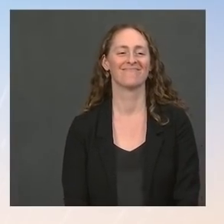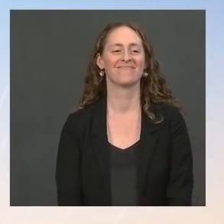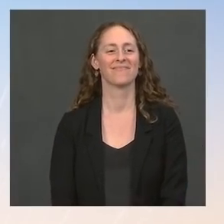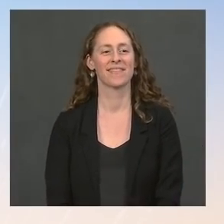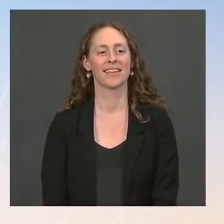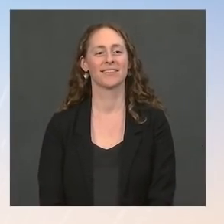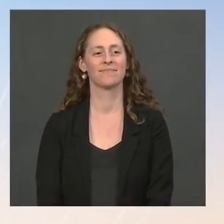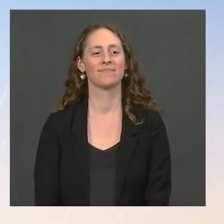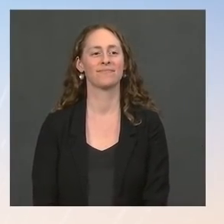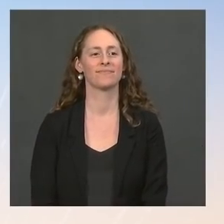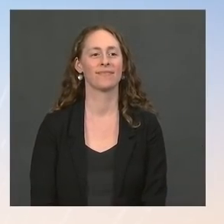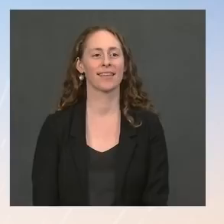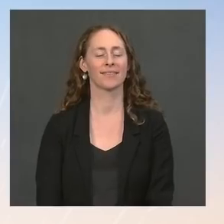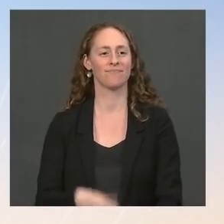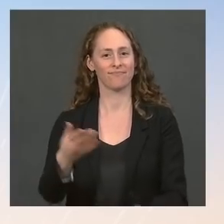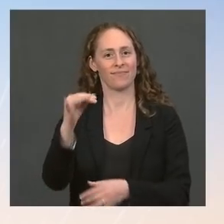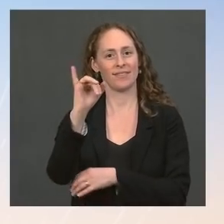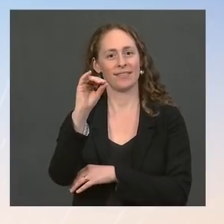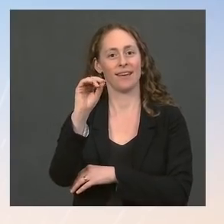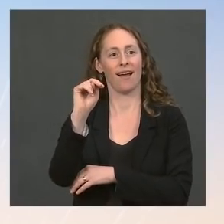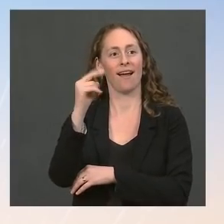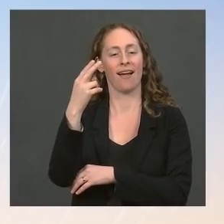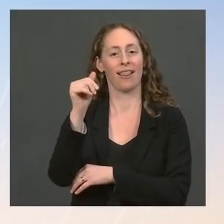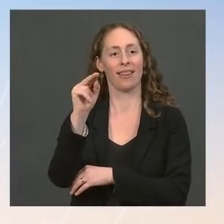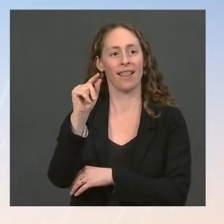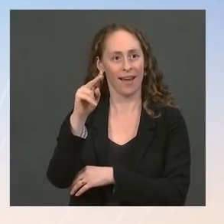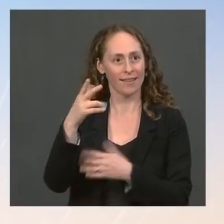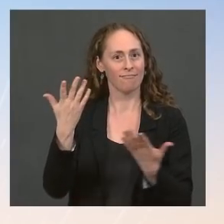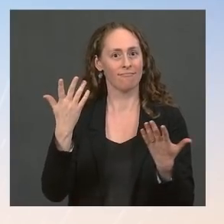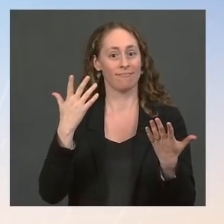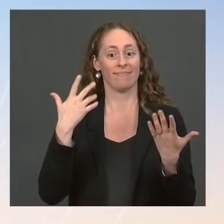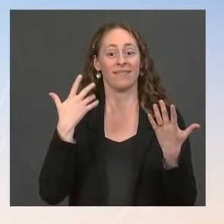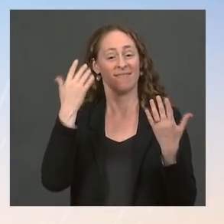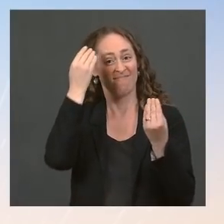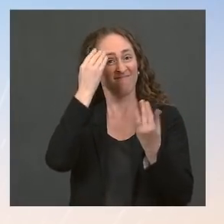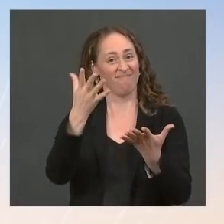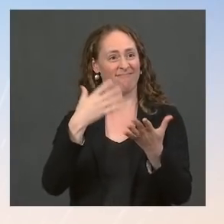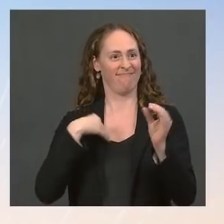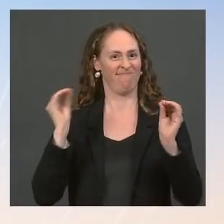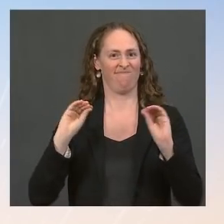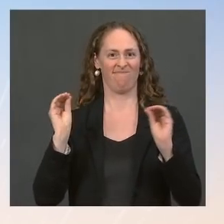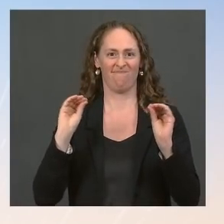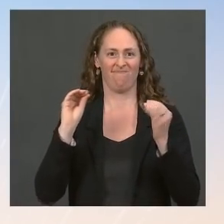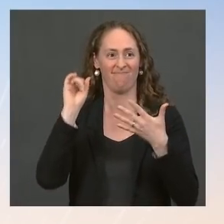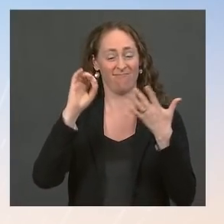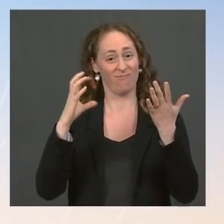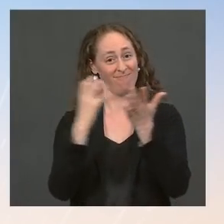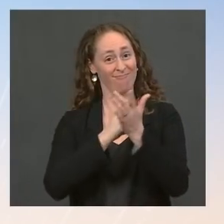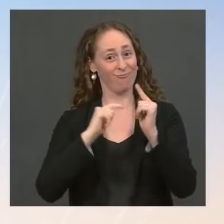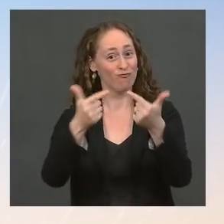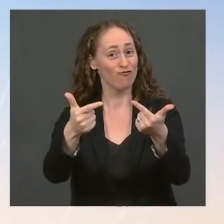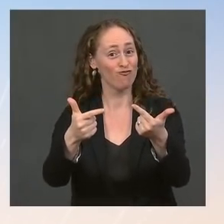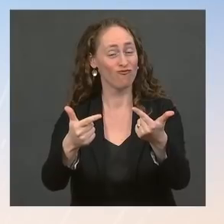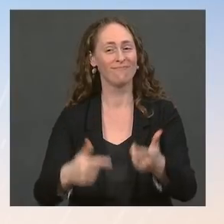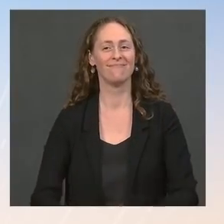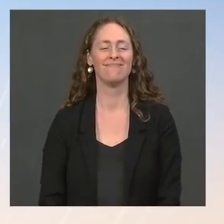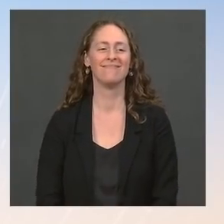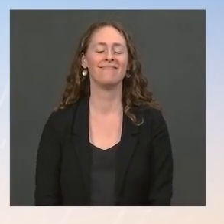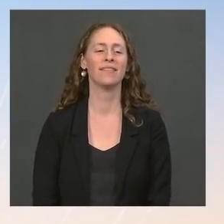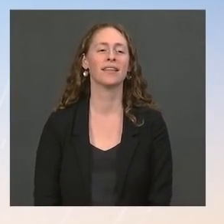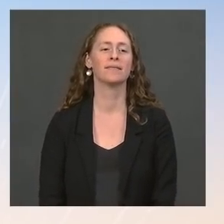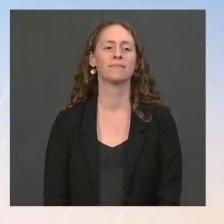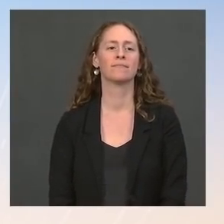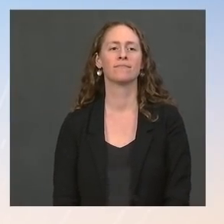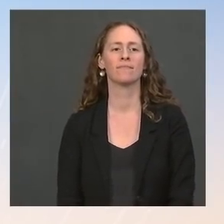Jonathan, second day in a row, nothing at the top. So let's kick it off. All right, well, let's start here with budget talks, still